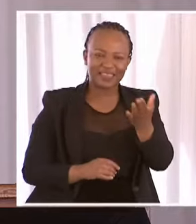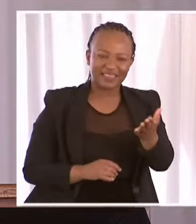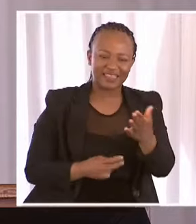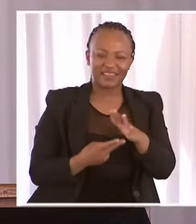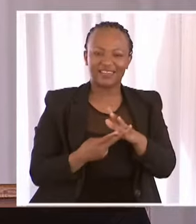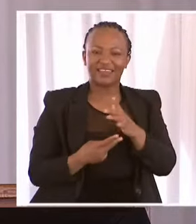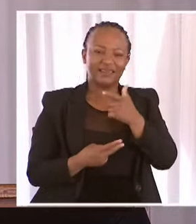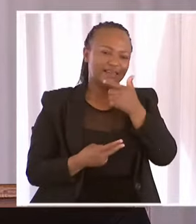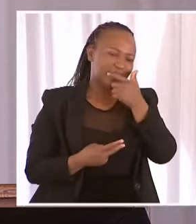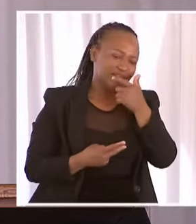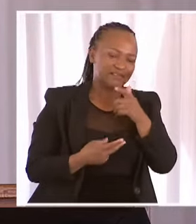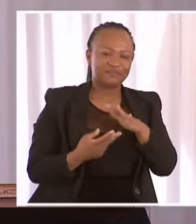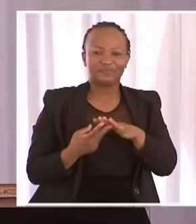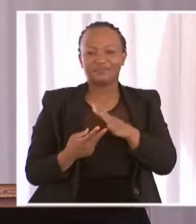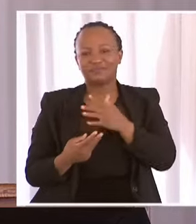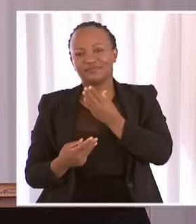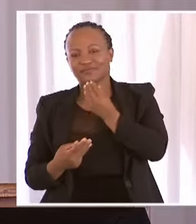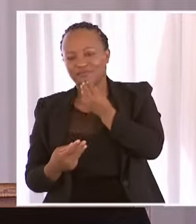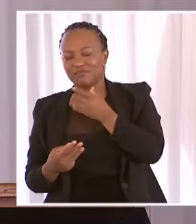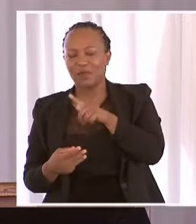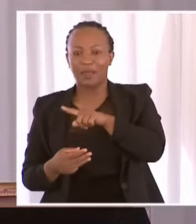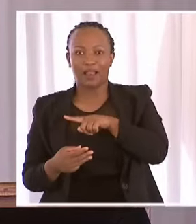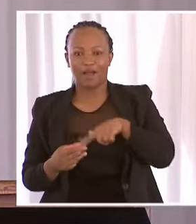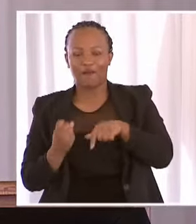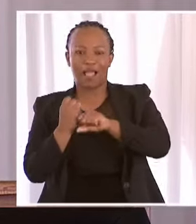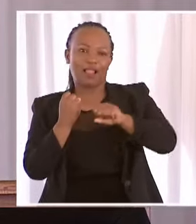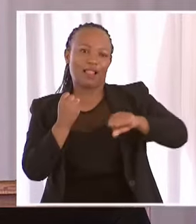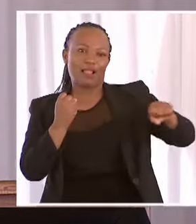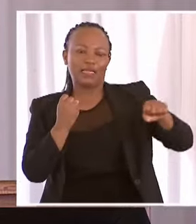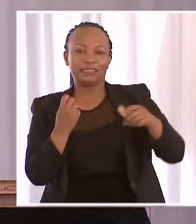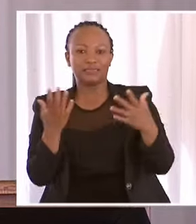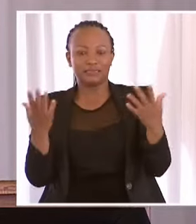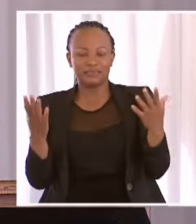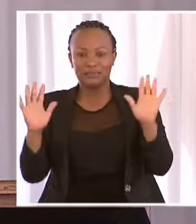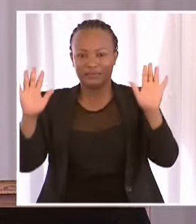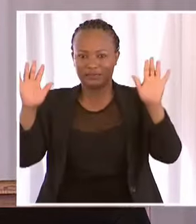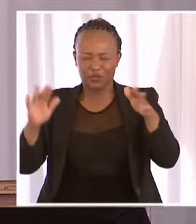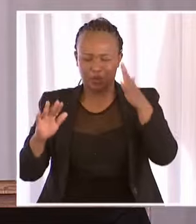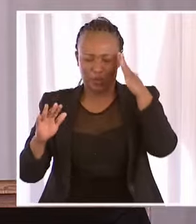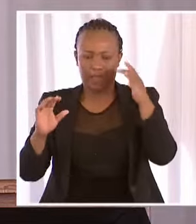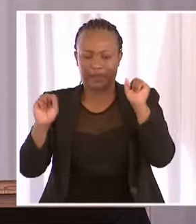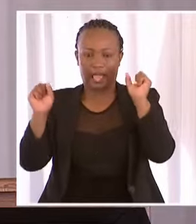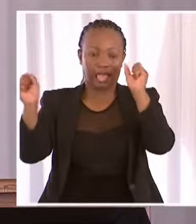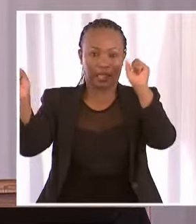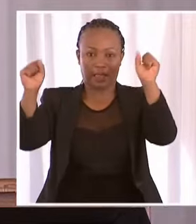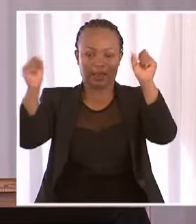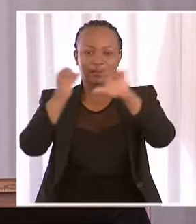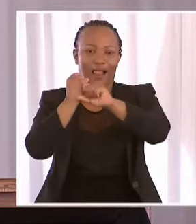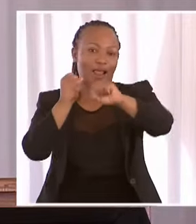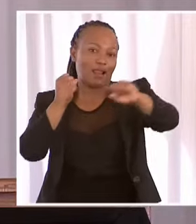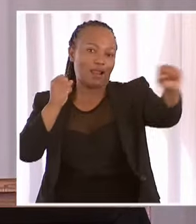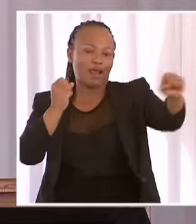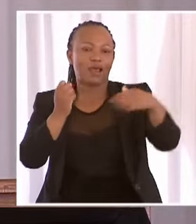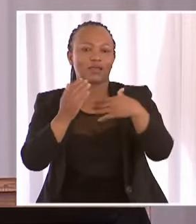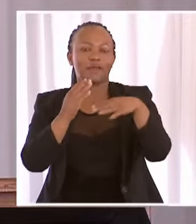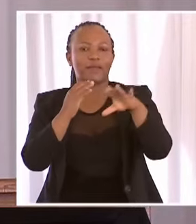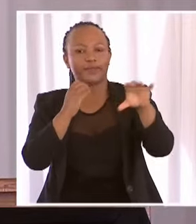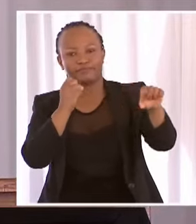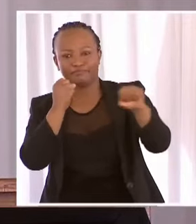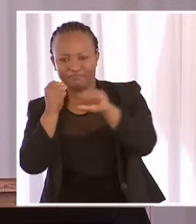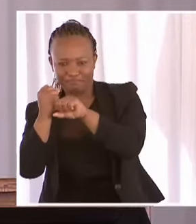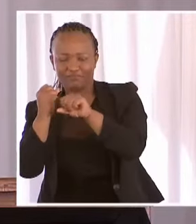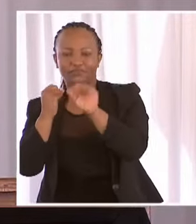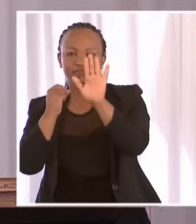and all, I'll keep you here too long and you know how I can ramble. So let me just come to the fact that yes, I'm